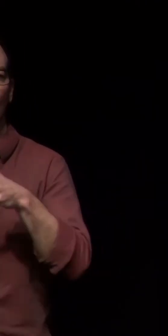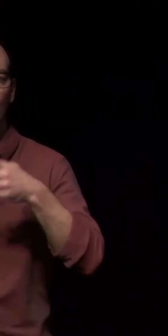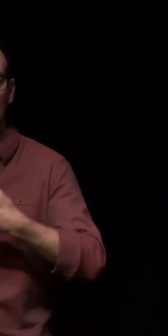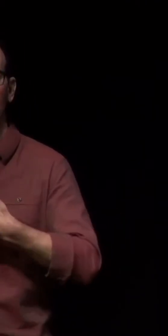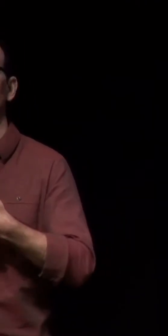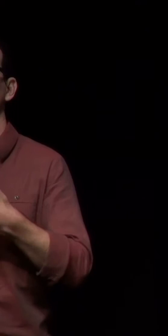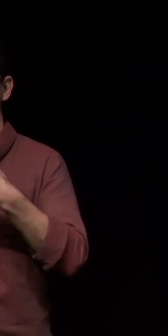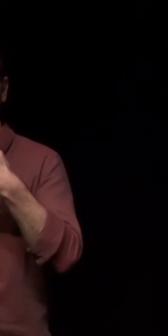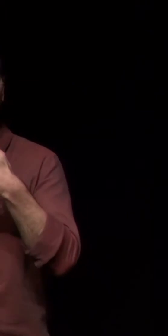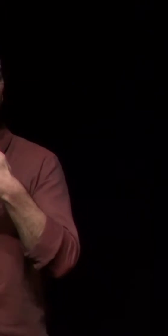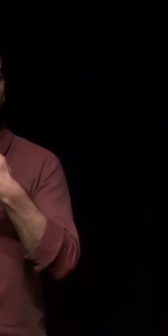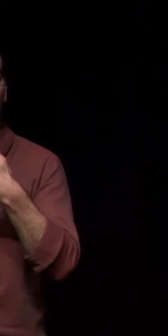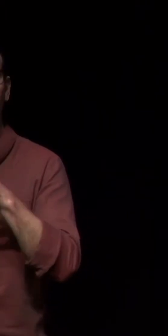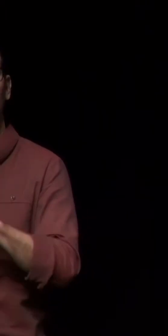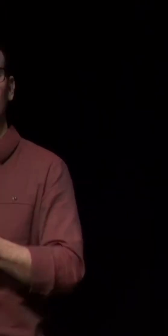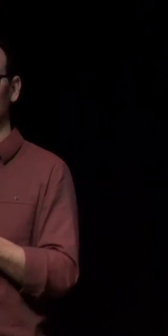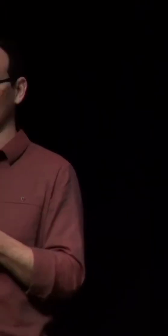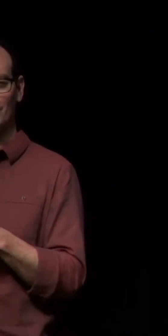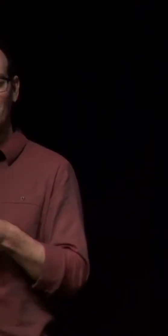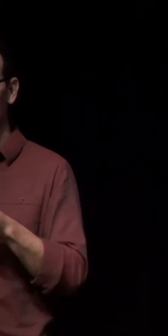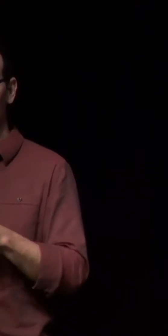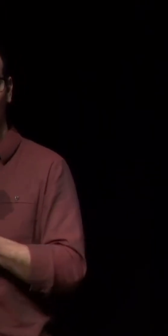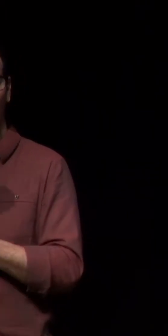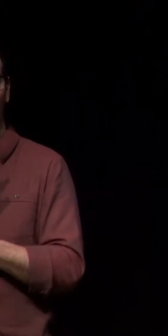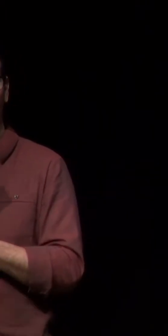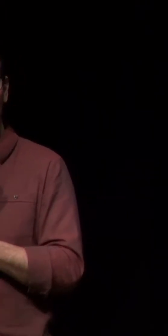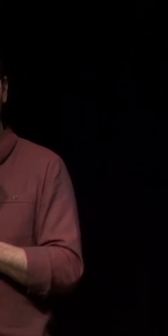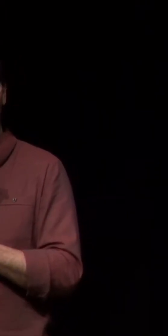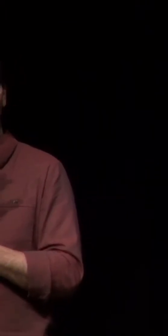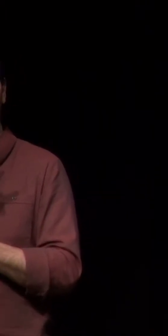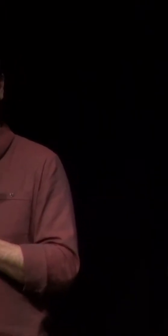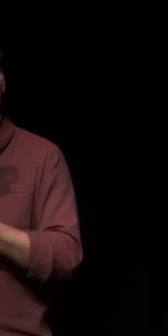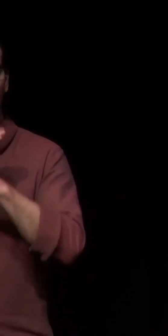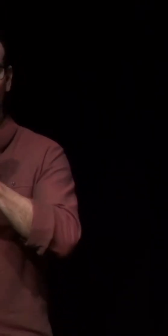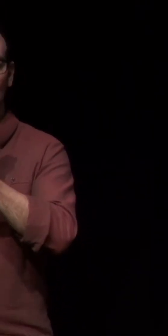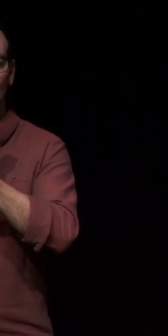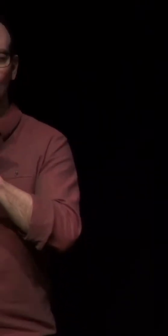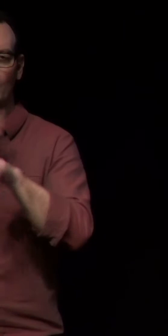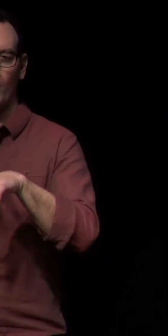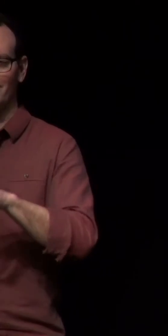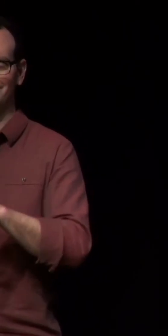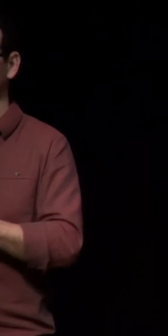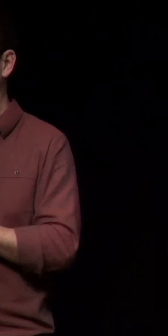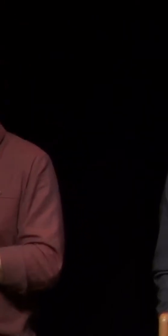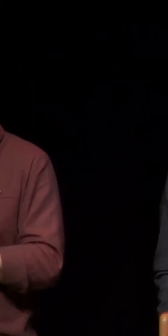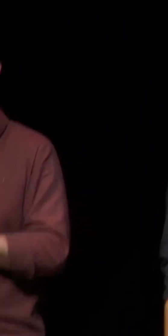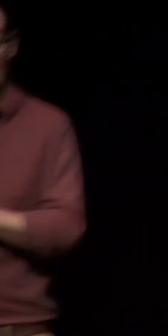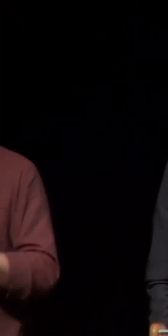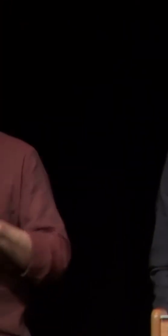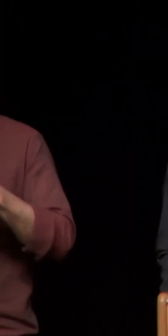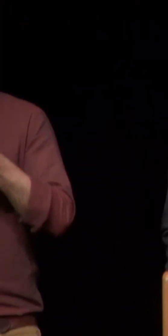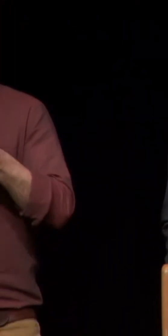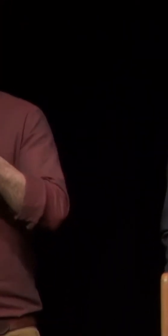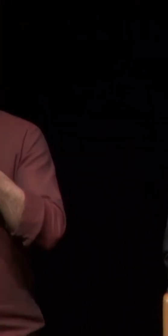that came out of the Obstacles Report, some of you might recall in the 1980s, that we slipped. And we not